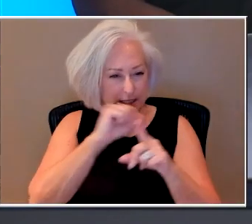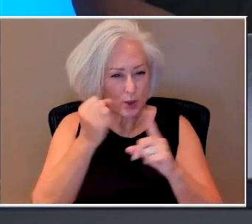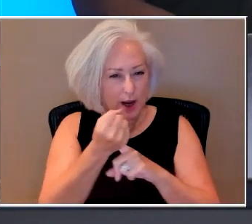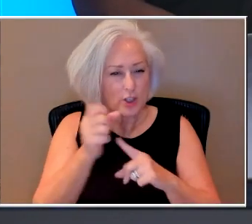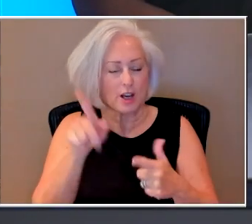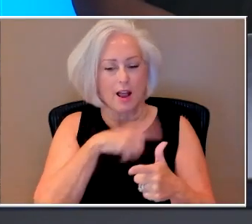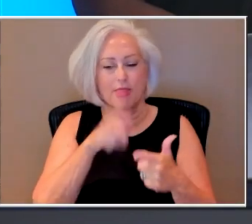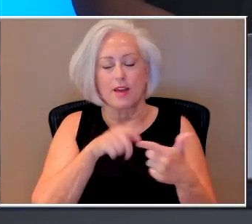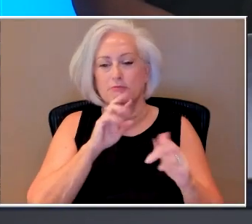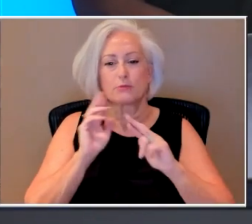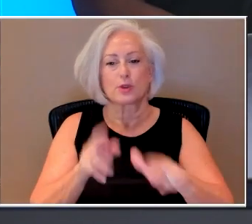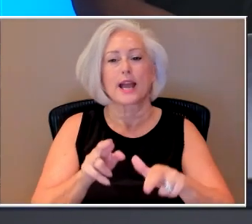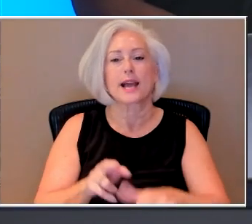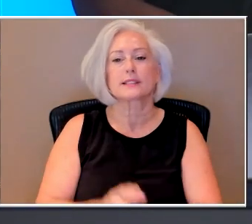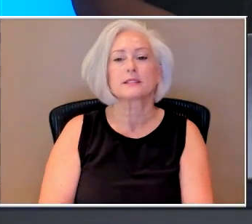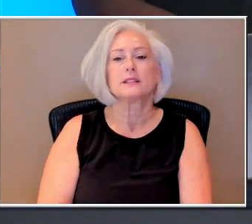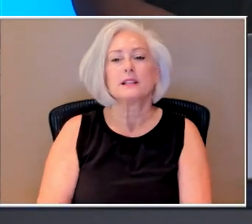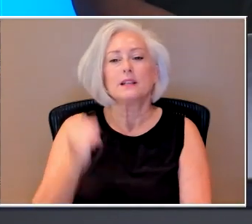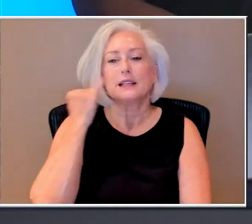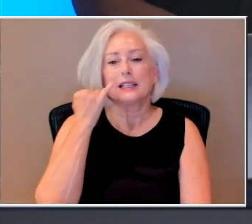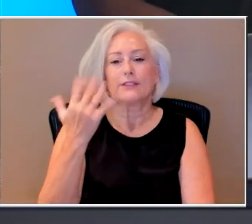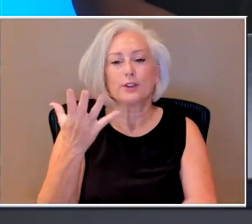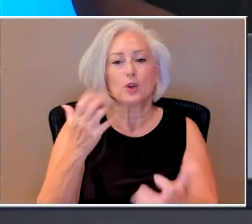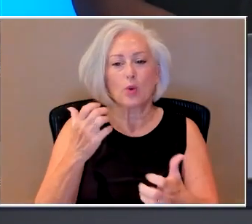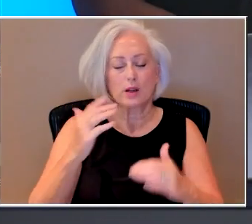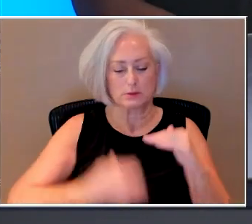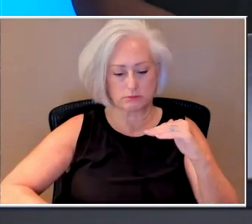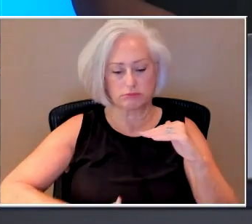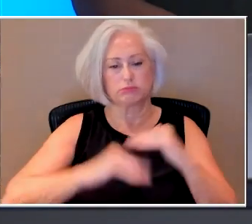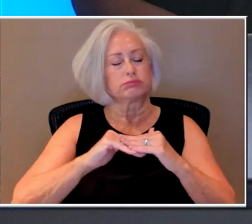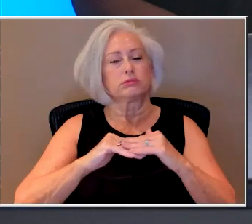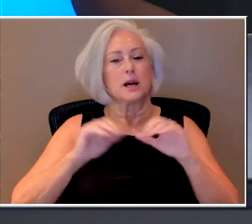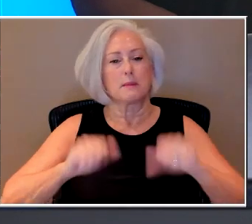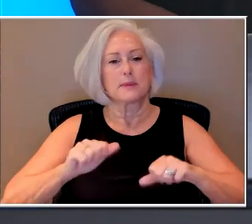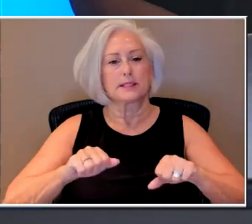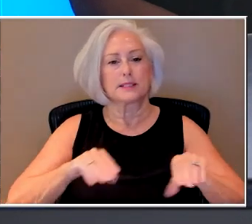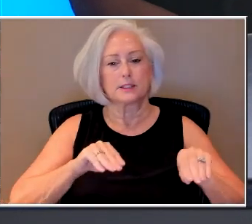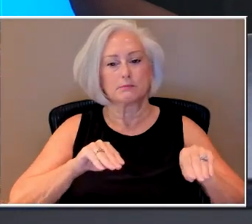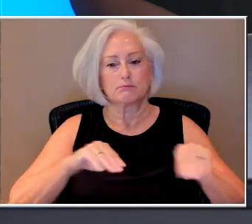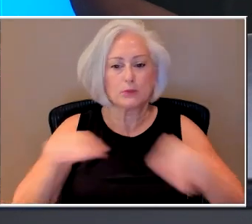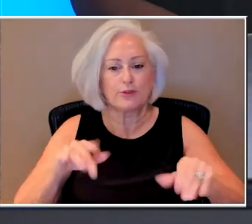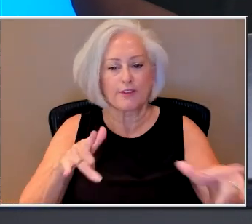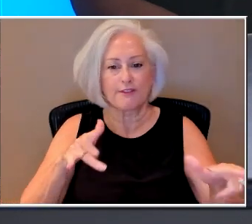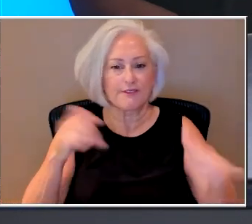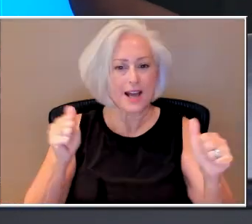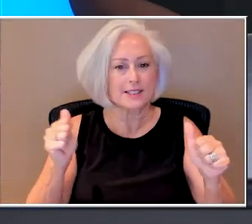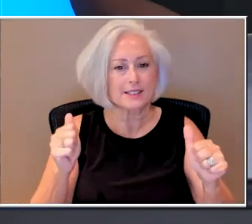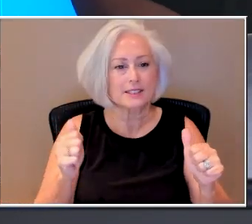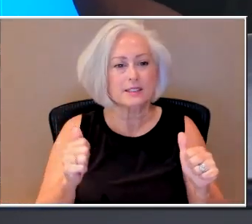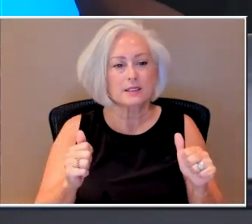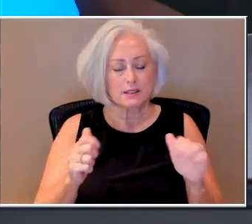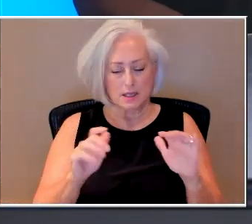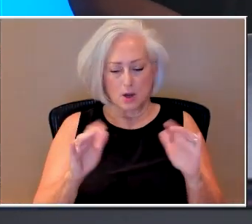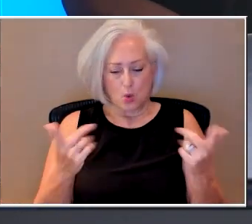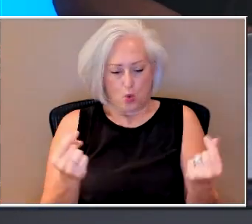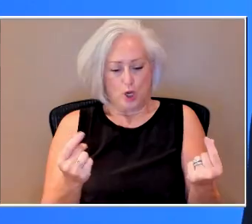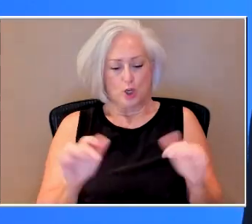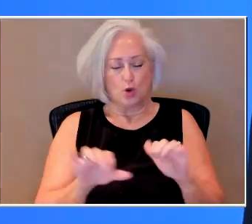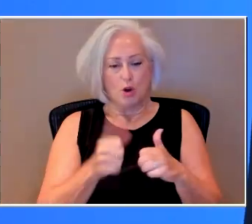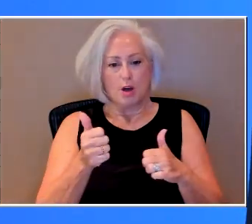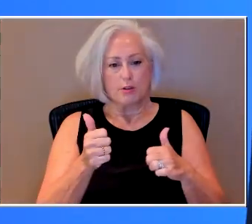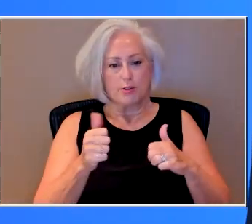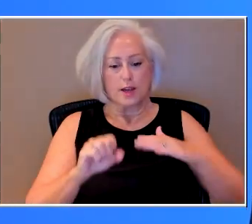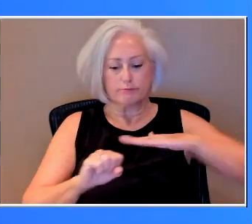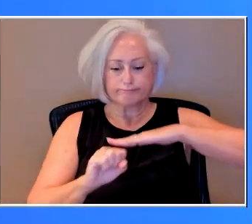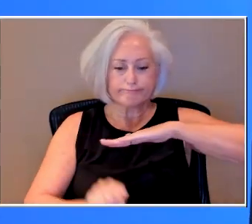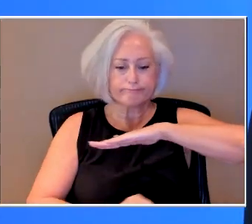goal is maximizing the explosiveness rather than maybe just building that base fitness in the muscles? Really,